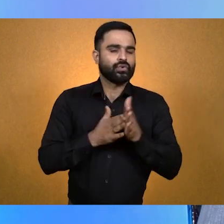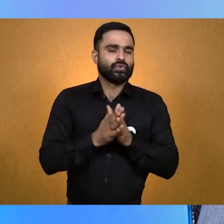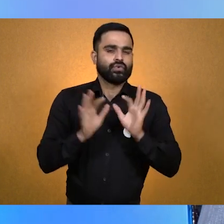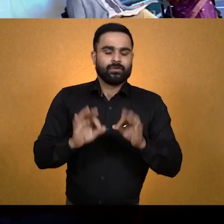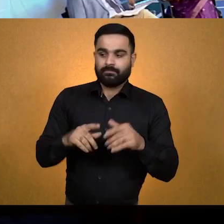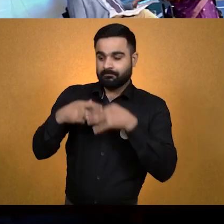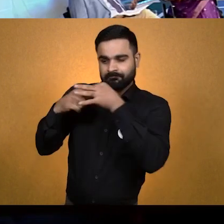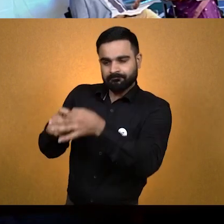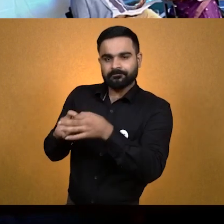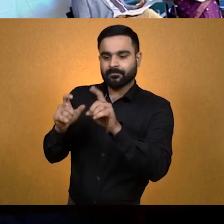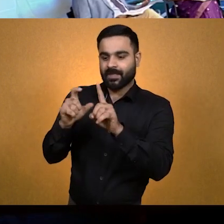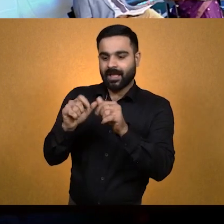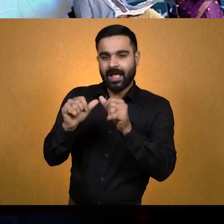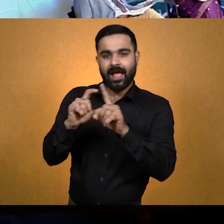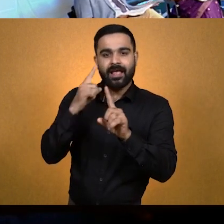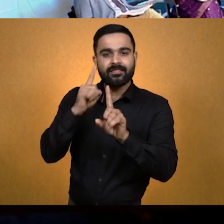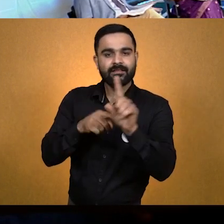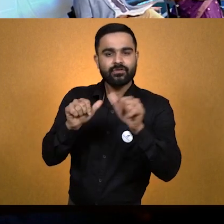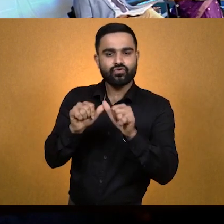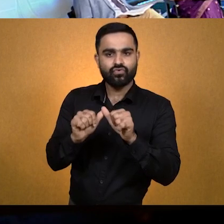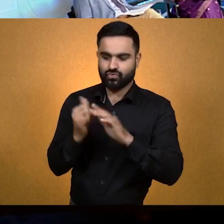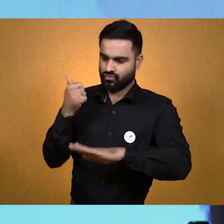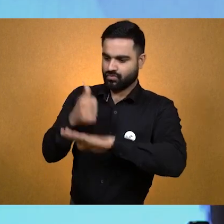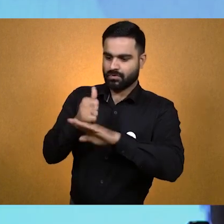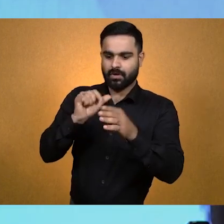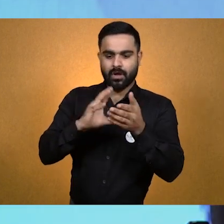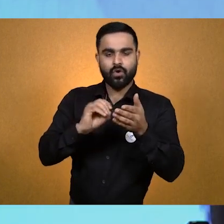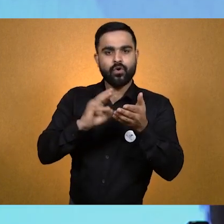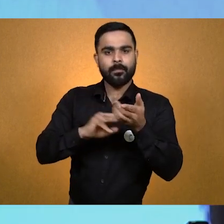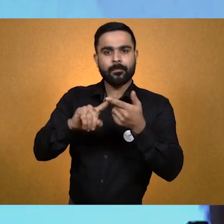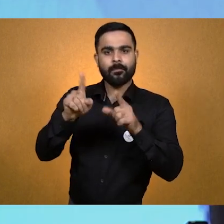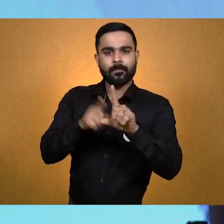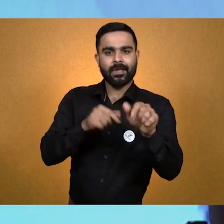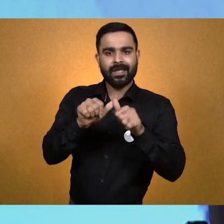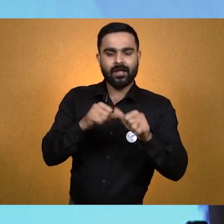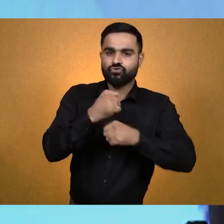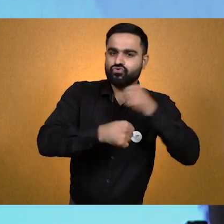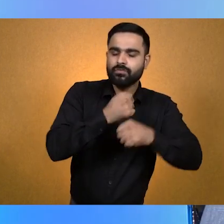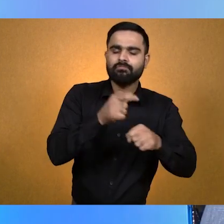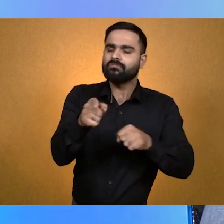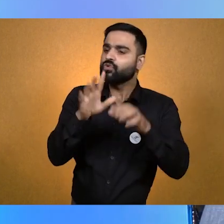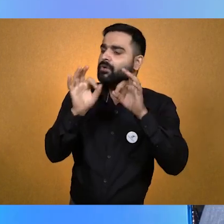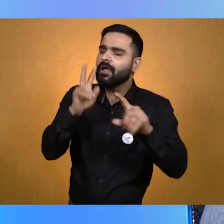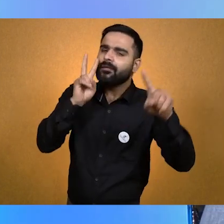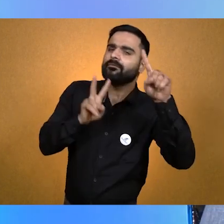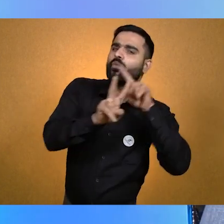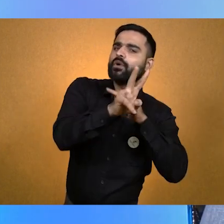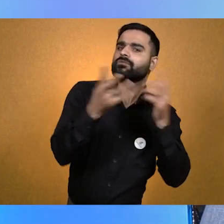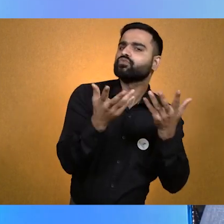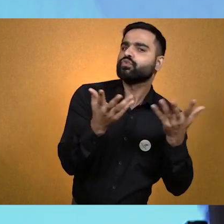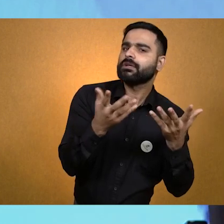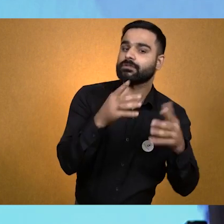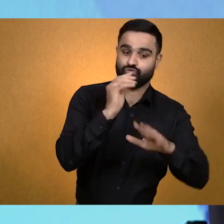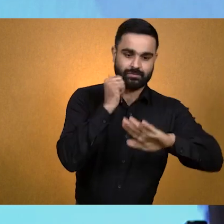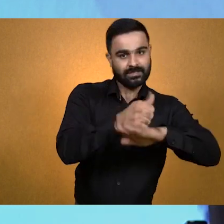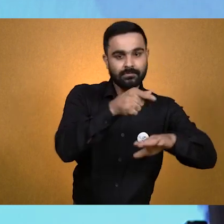to Aditya. Tell us what inspired you to found Umoya Sports, and what exactly is your vision for sports in India?